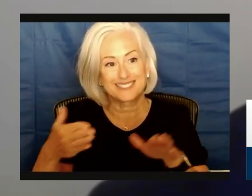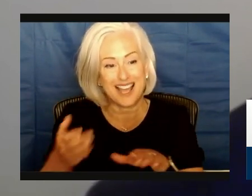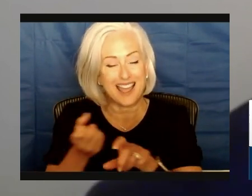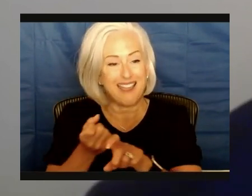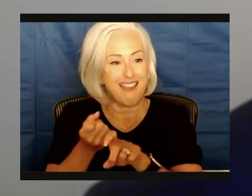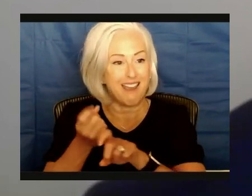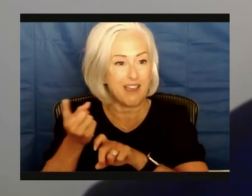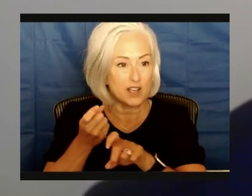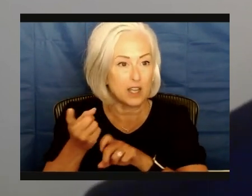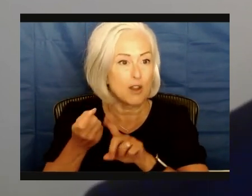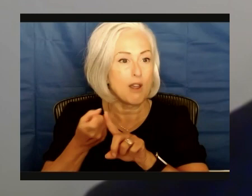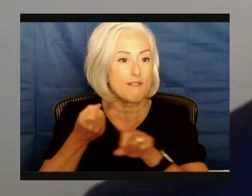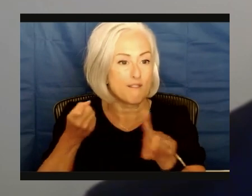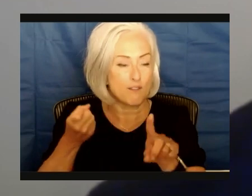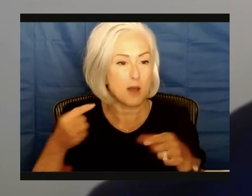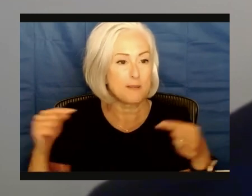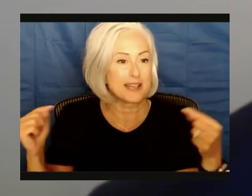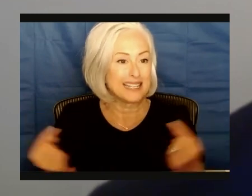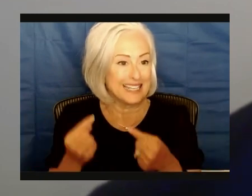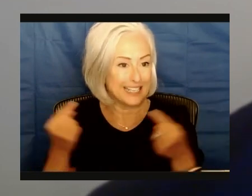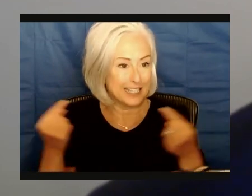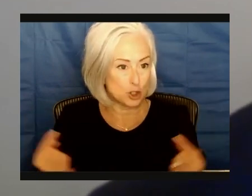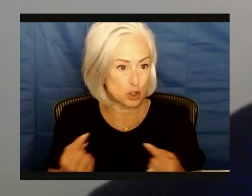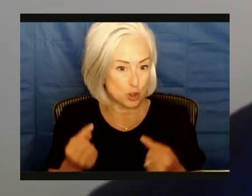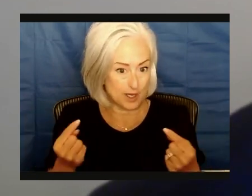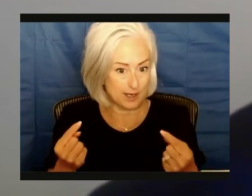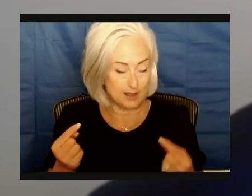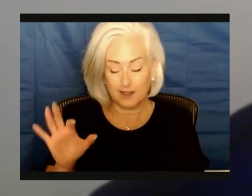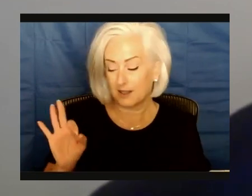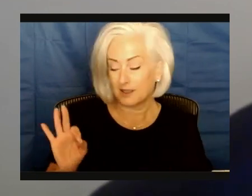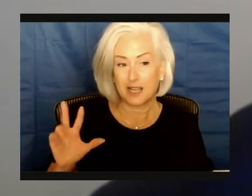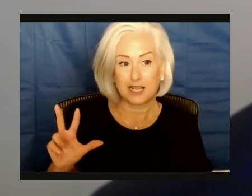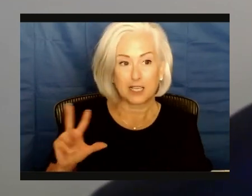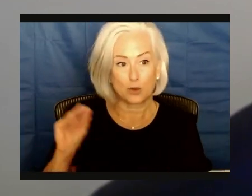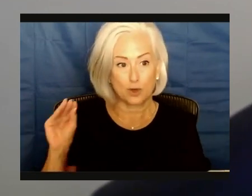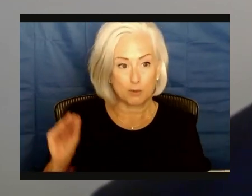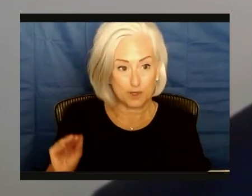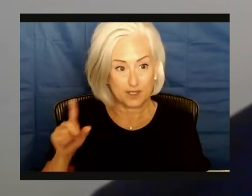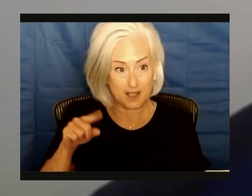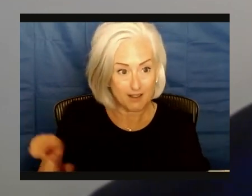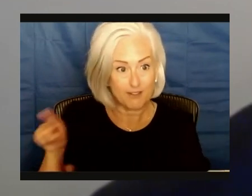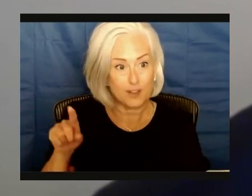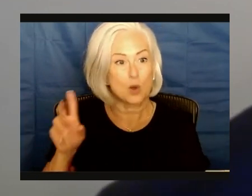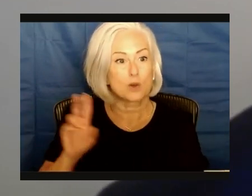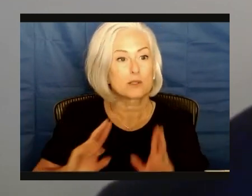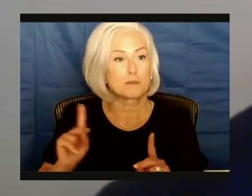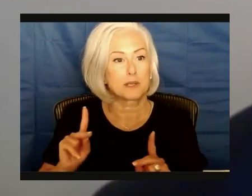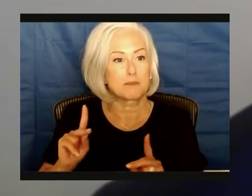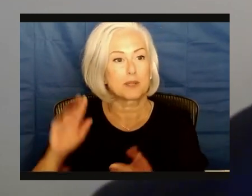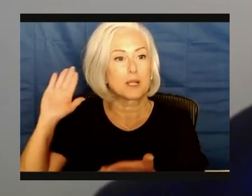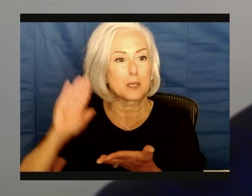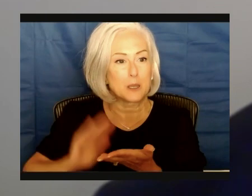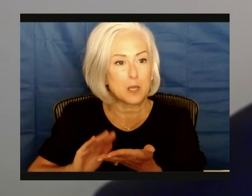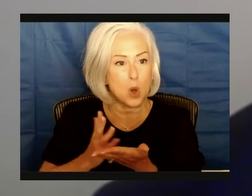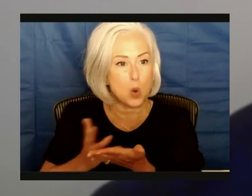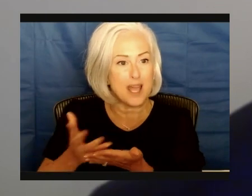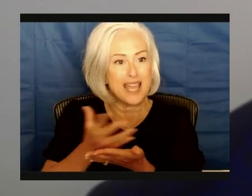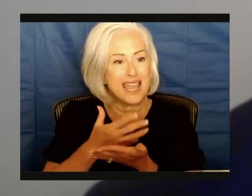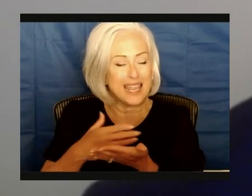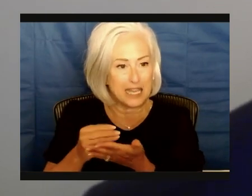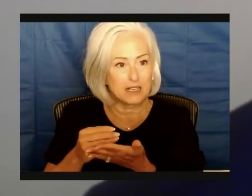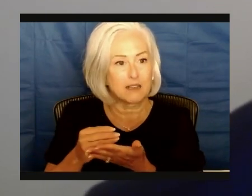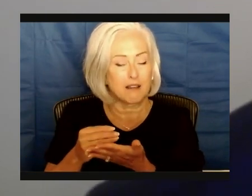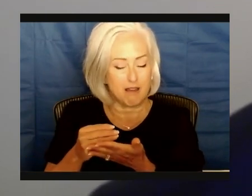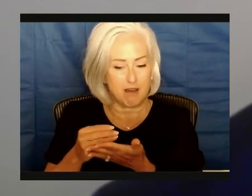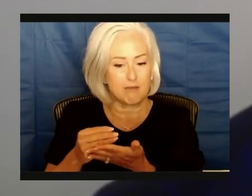injury. And 93% of those persons are in low and middle income countries. So there's a huge burden. And some